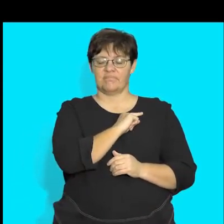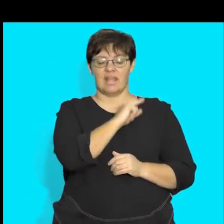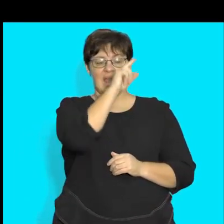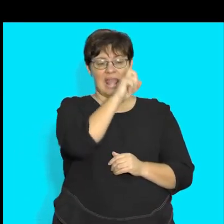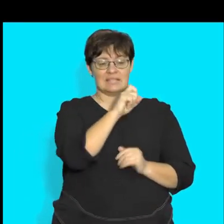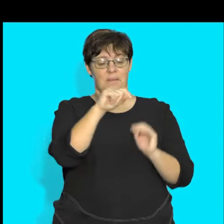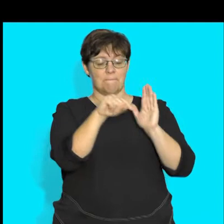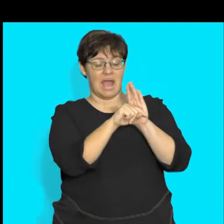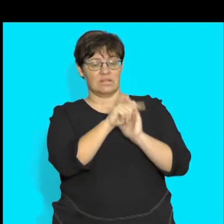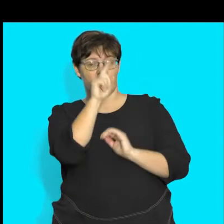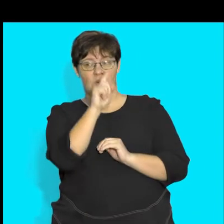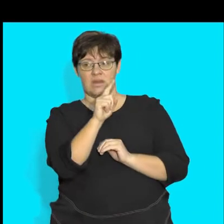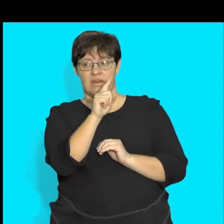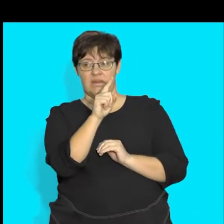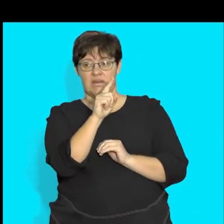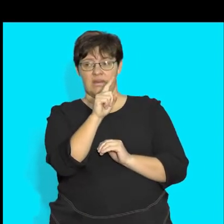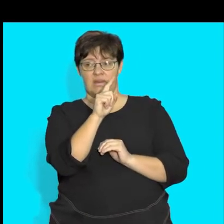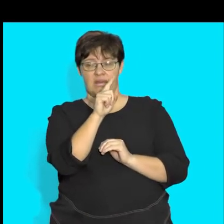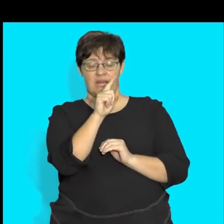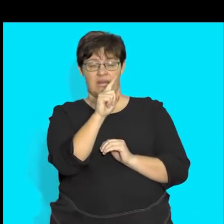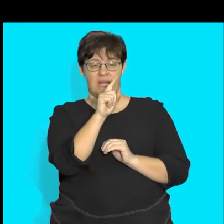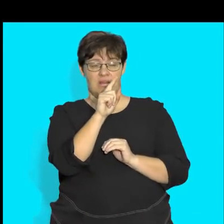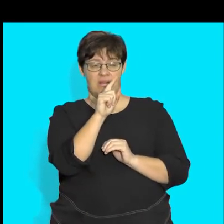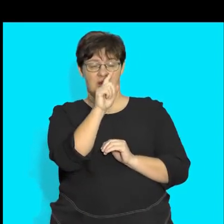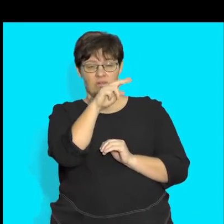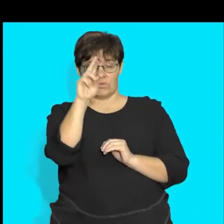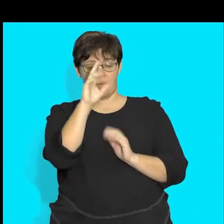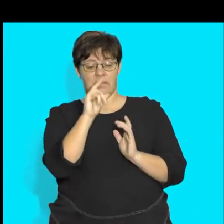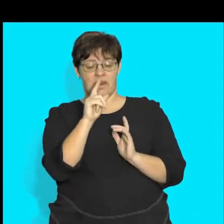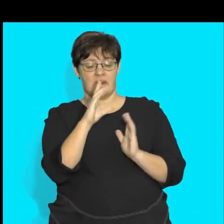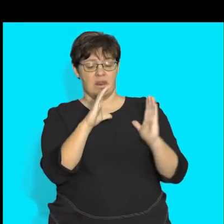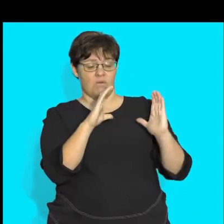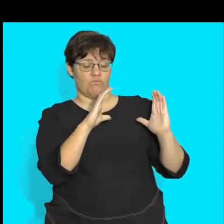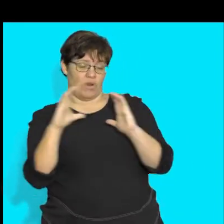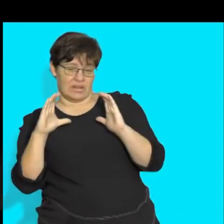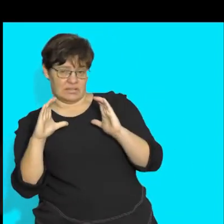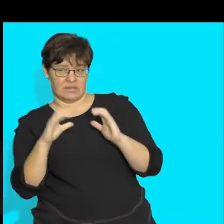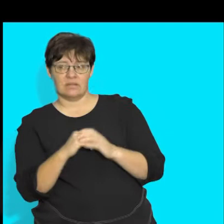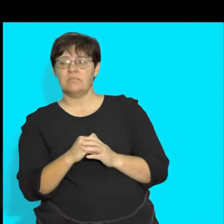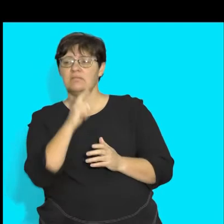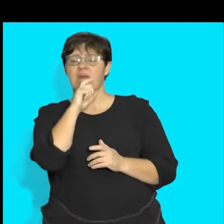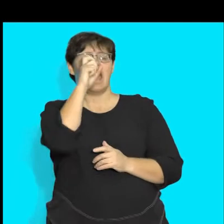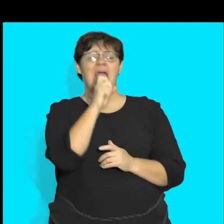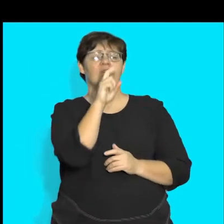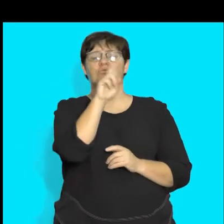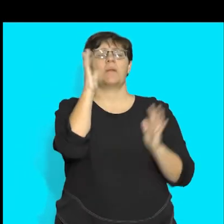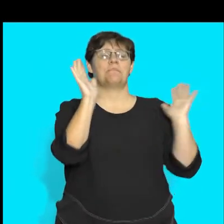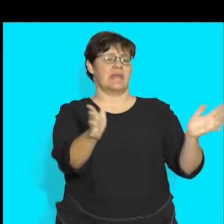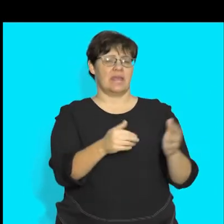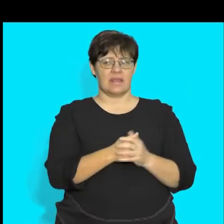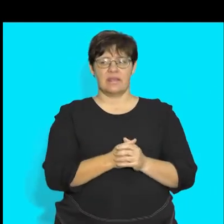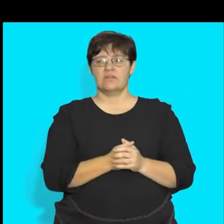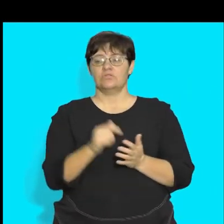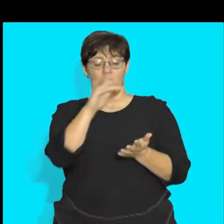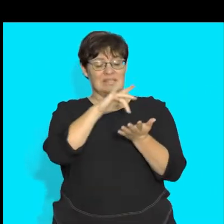minus 1 squared, minus 1 would have moved my circle to the right 1 unit. In this case, it's just x squared. And so